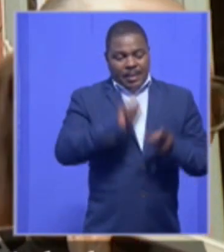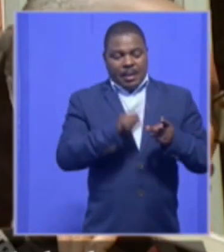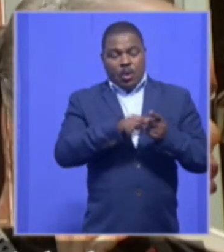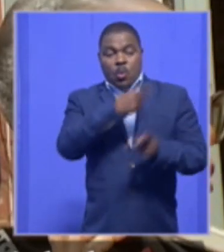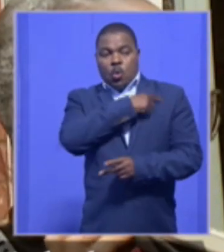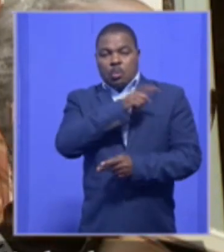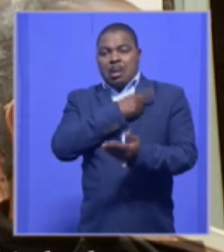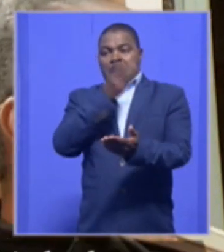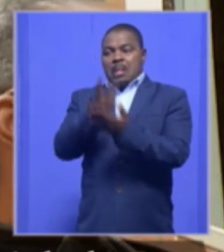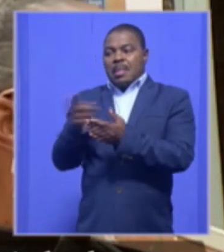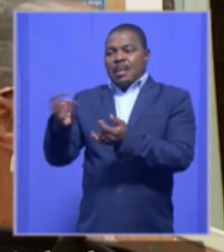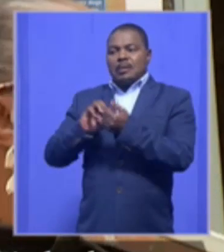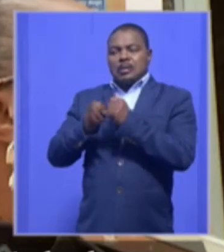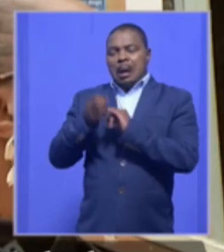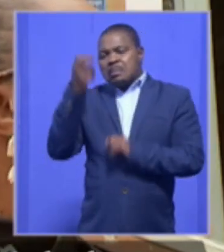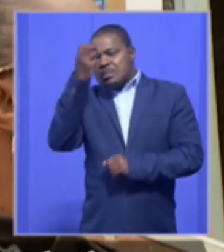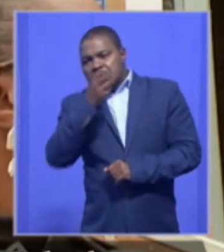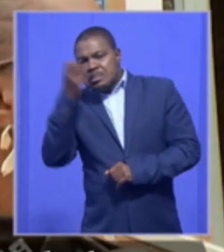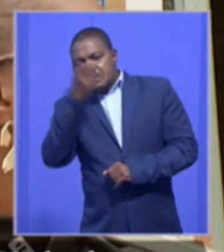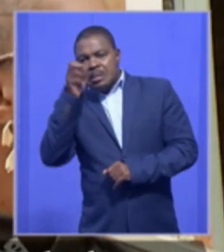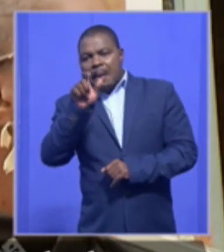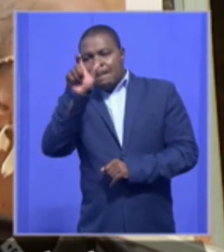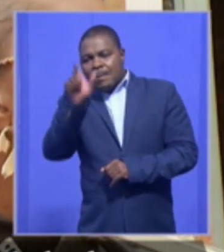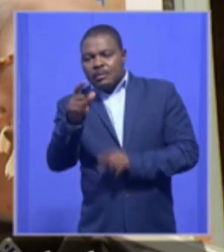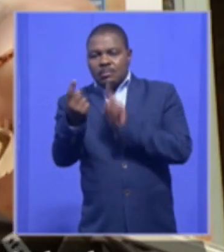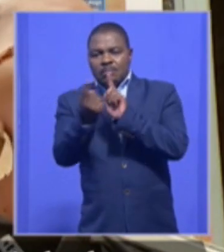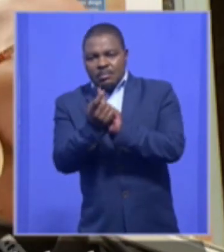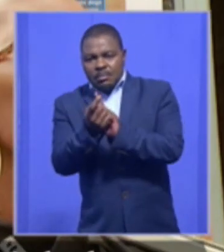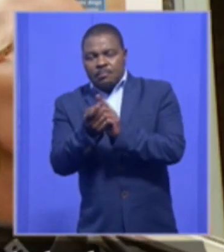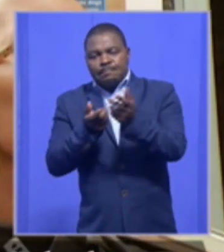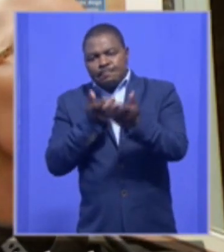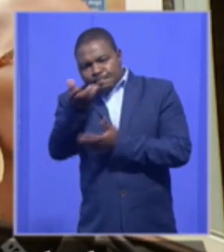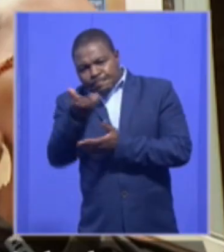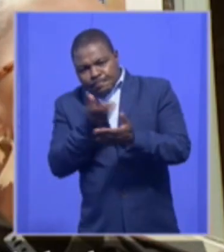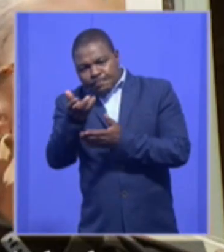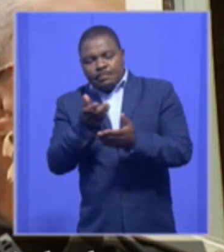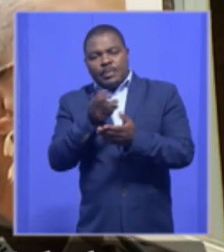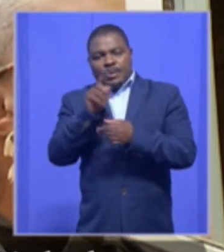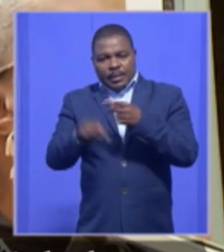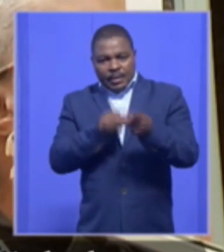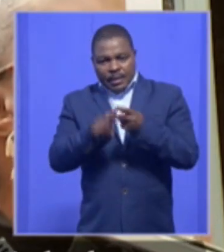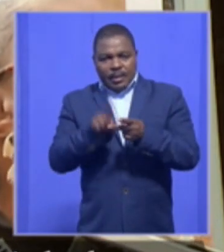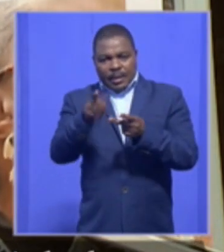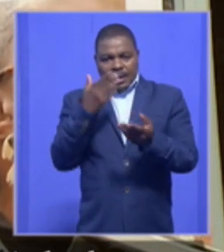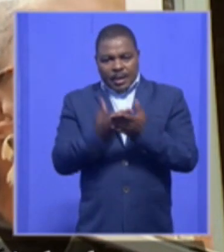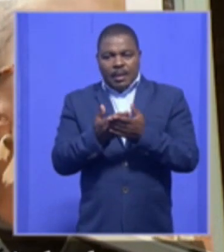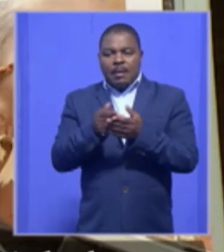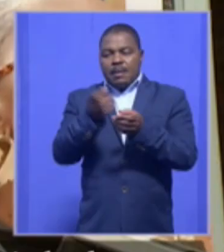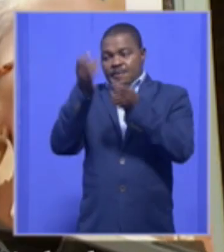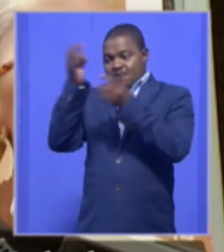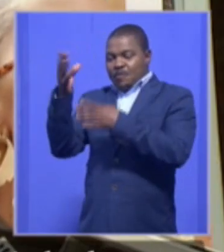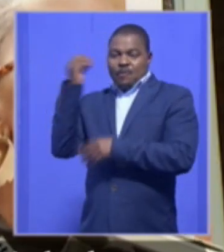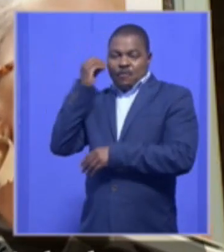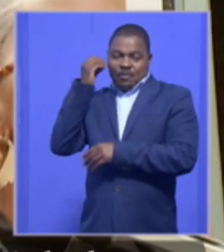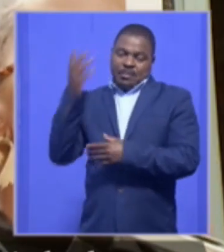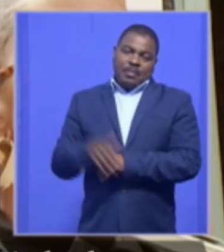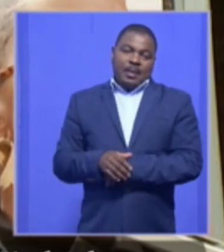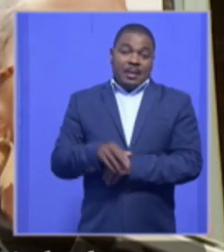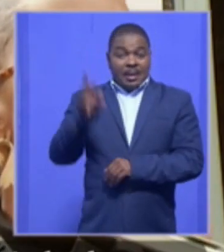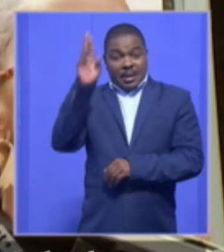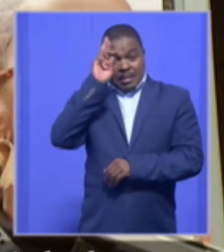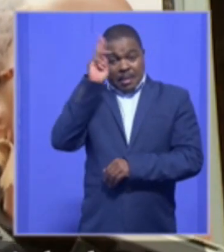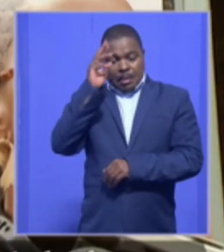still trying to find a space to talk to him and make sure that he gives them the details. Remember, the doctor